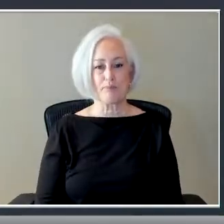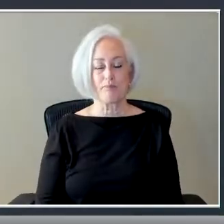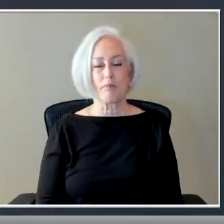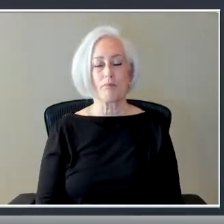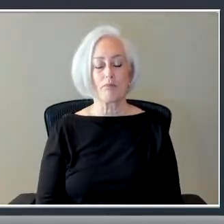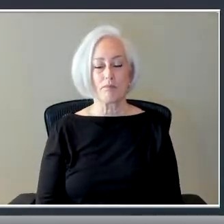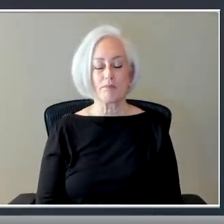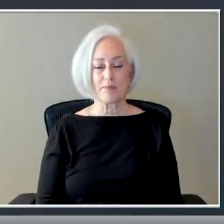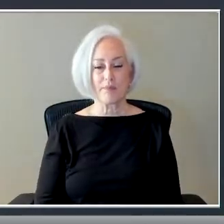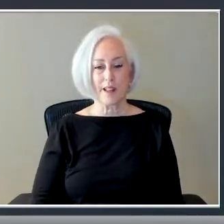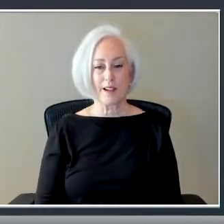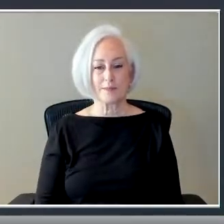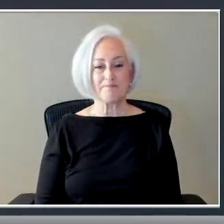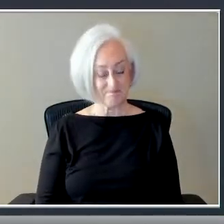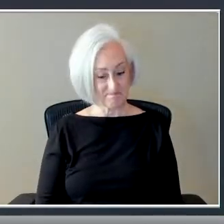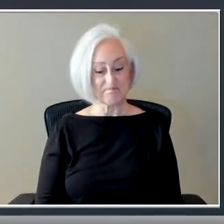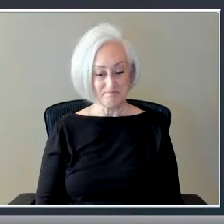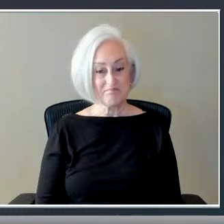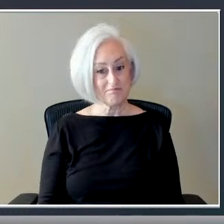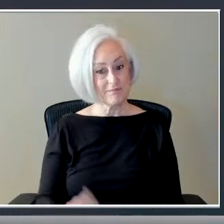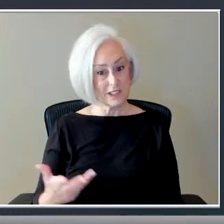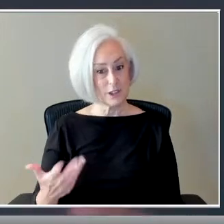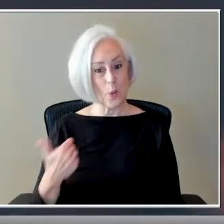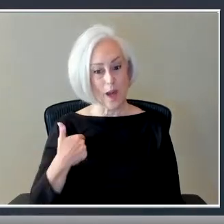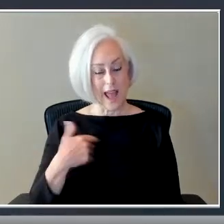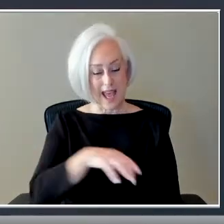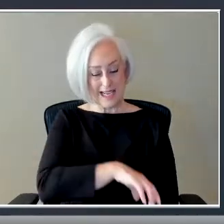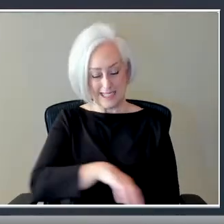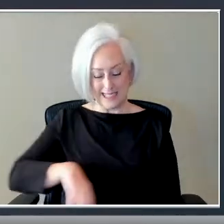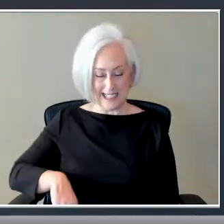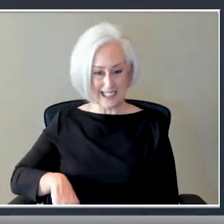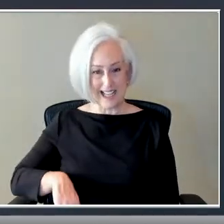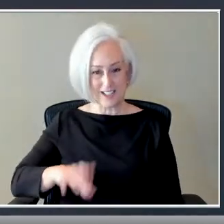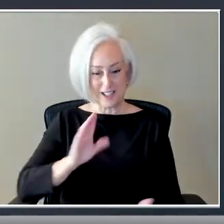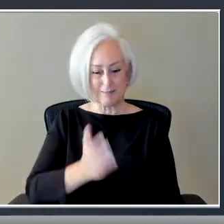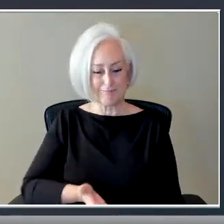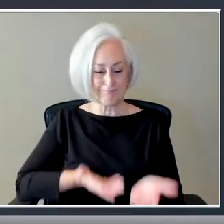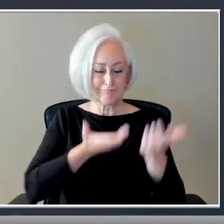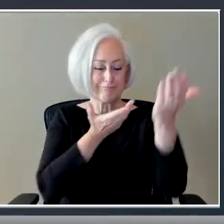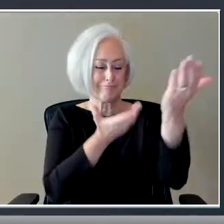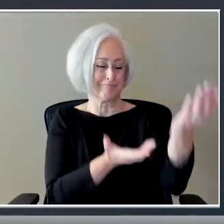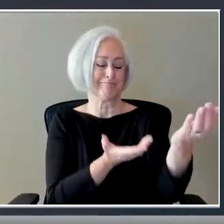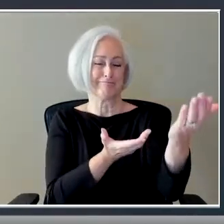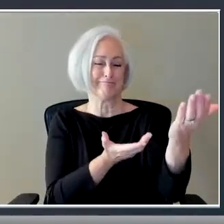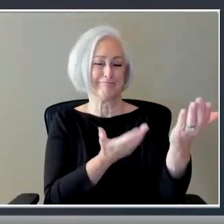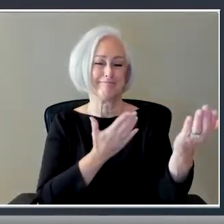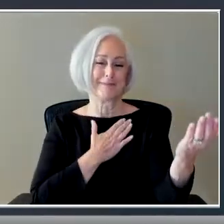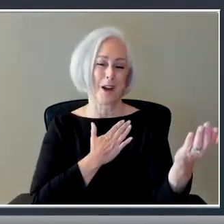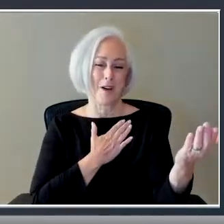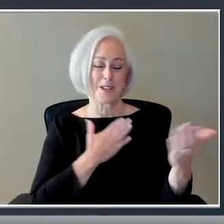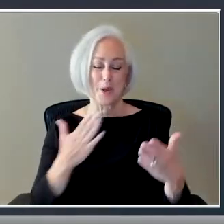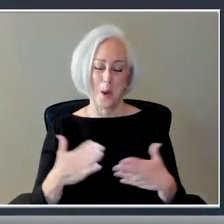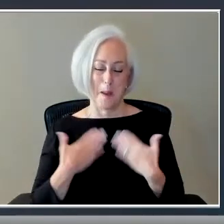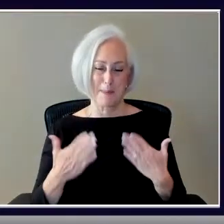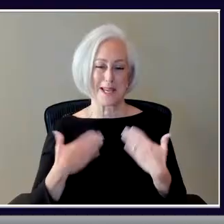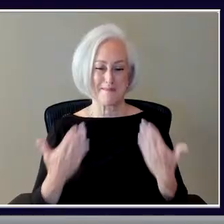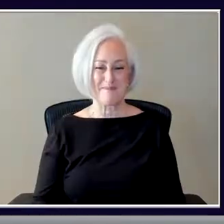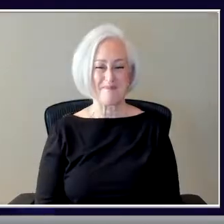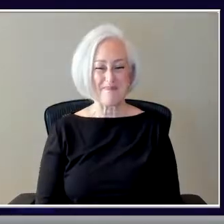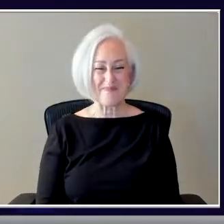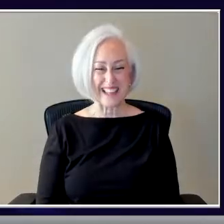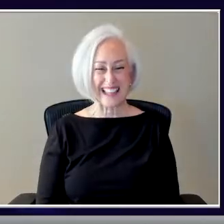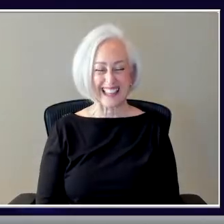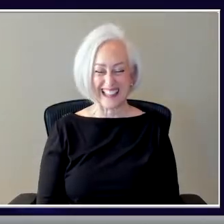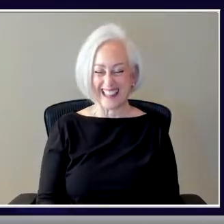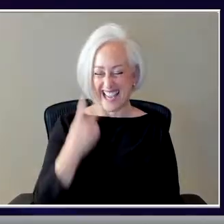And so, yeah, we ended up having a C-section, and she just, I'm so happy. I can tell you're